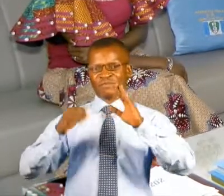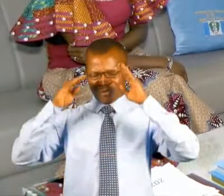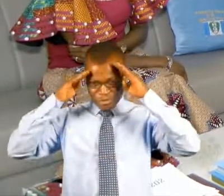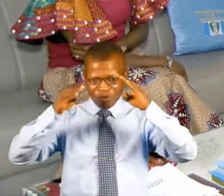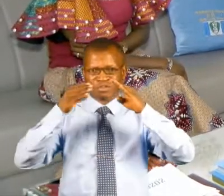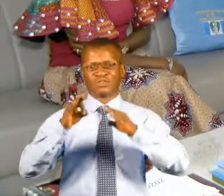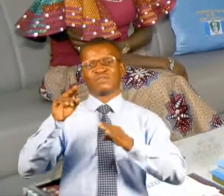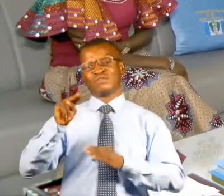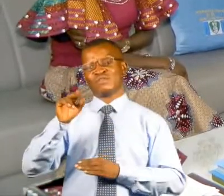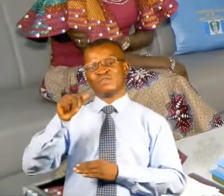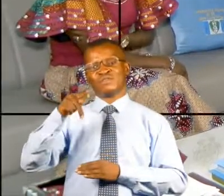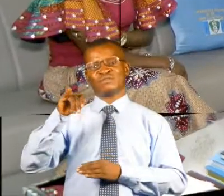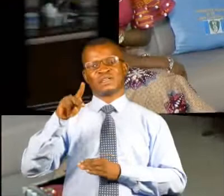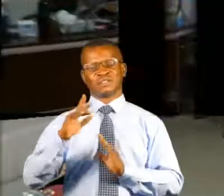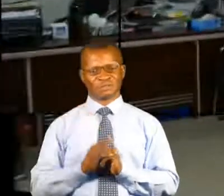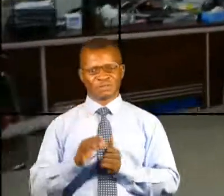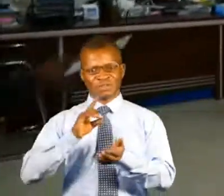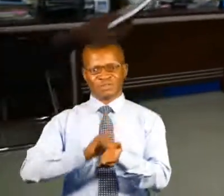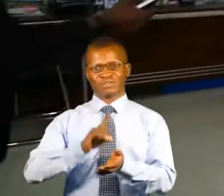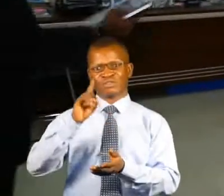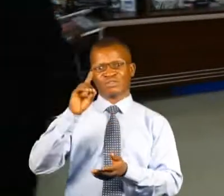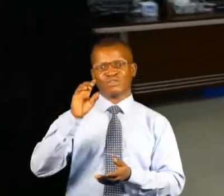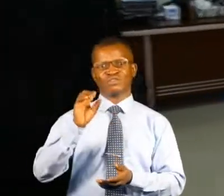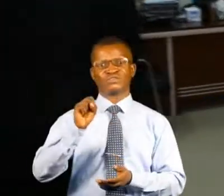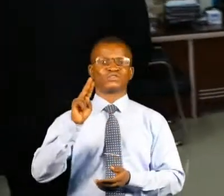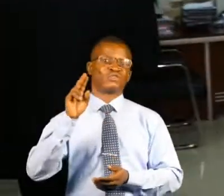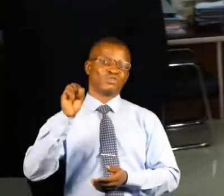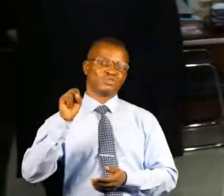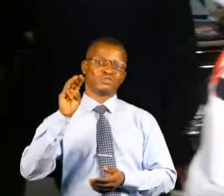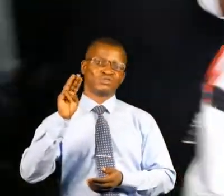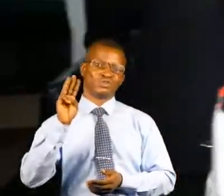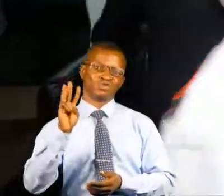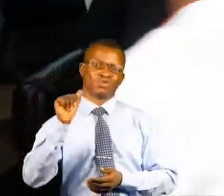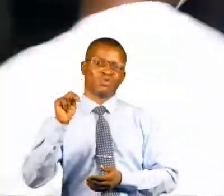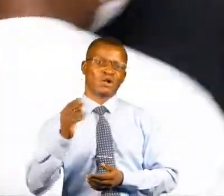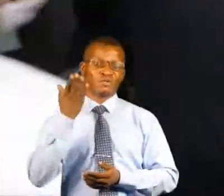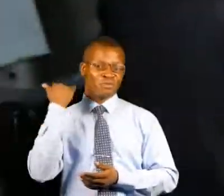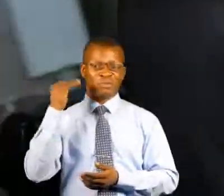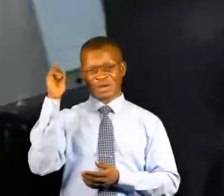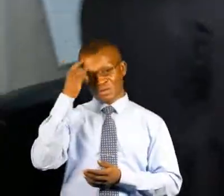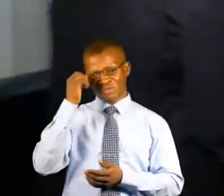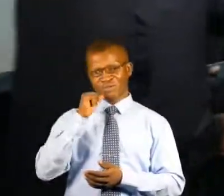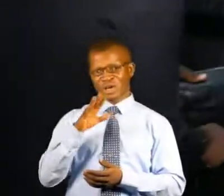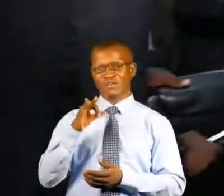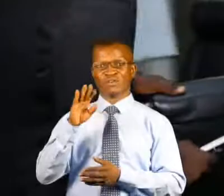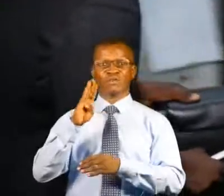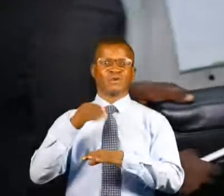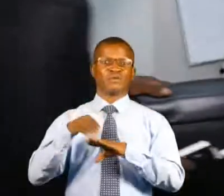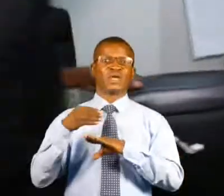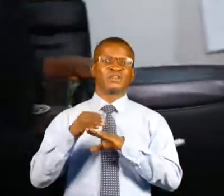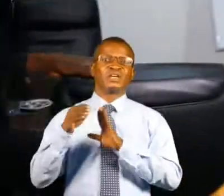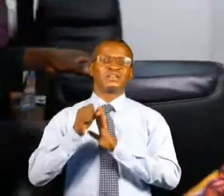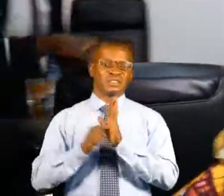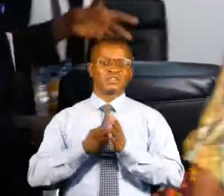strategic focuses of NAPTIP. Dr. Yemisi Suswam, the wife of the former governor of Benue State, paid a